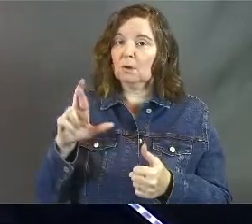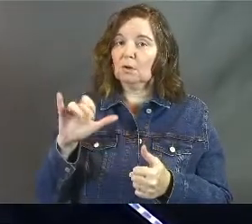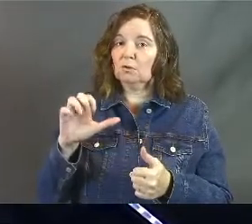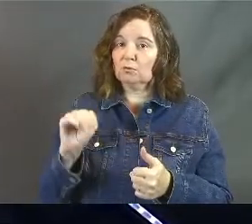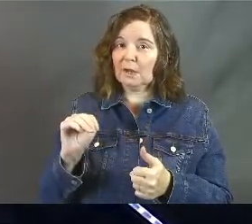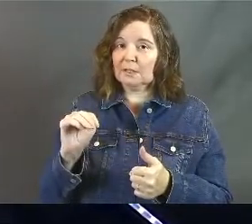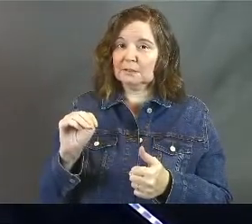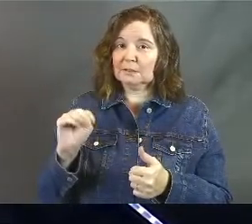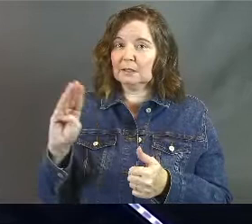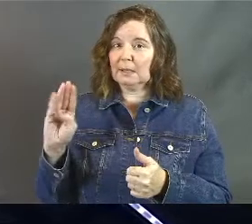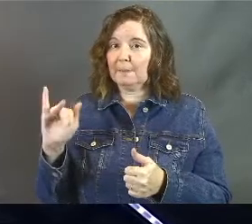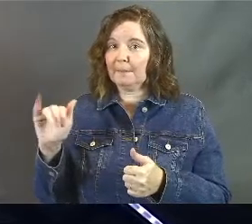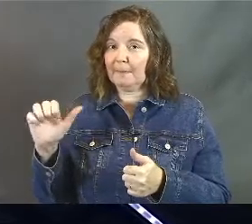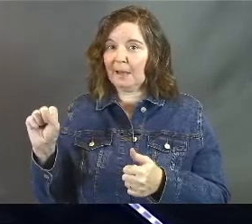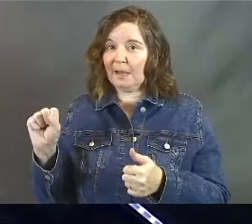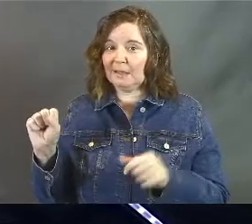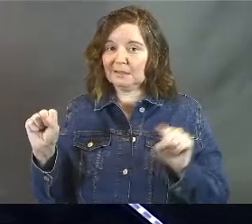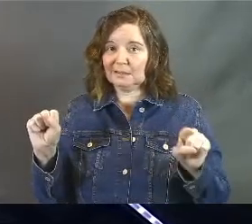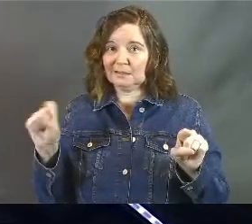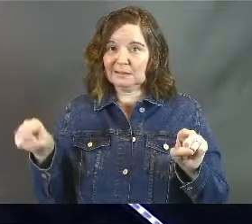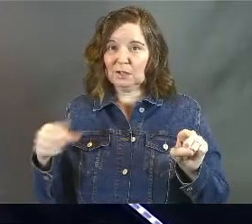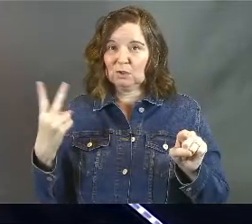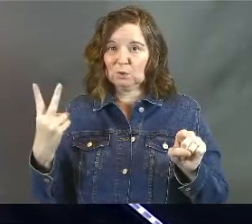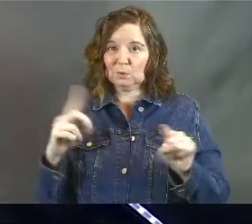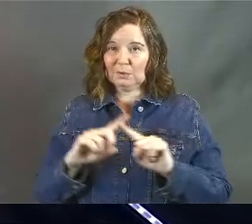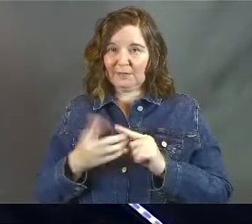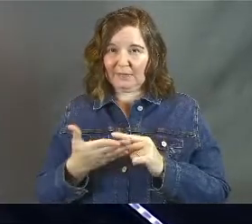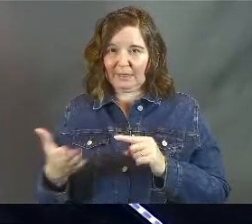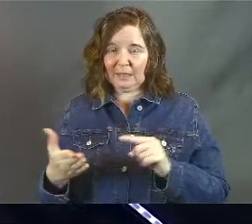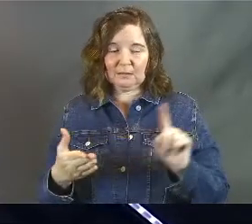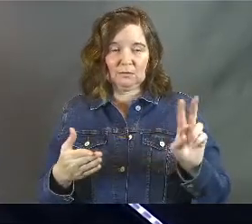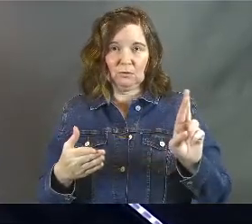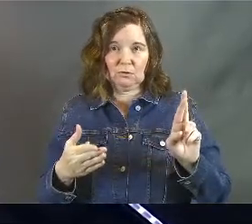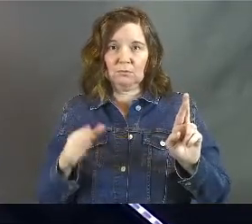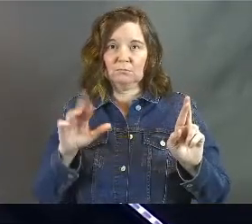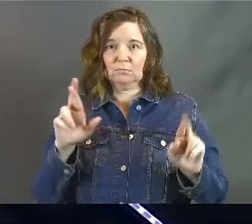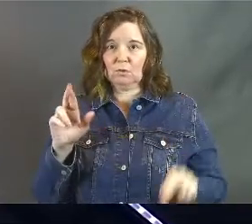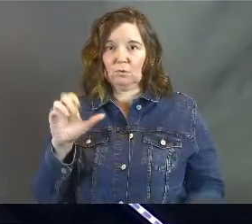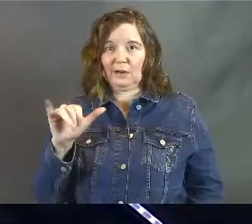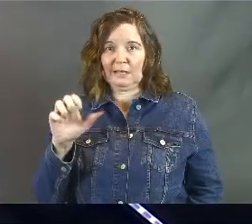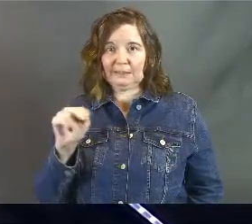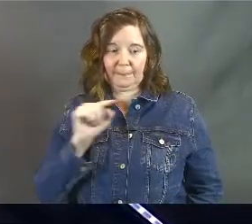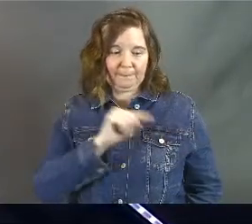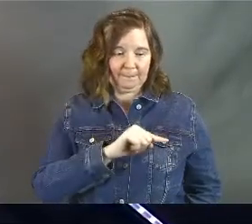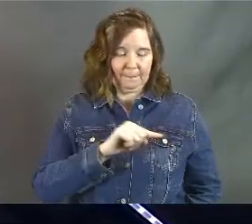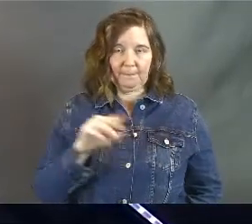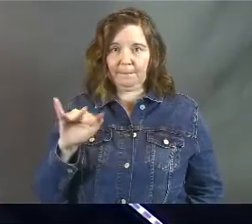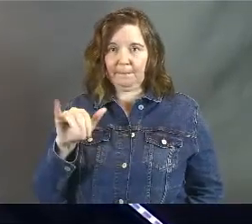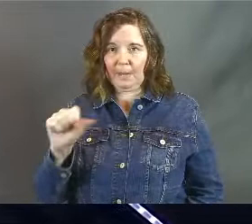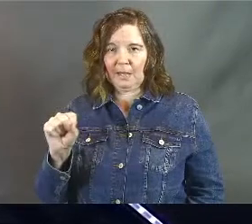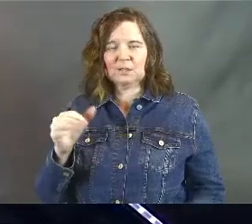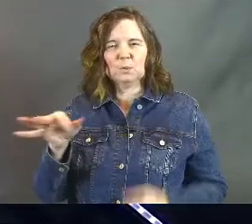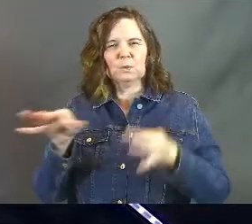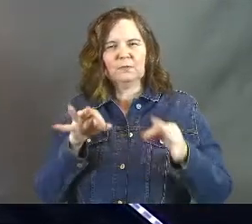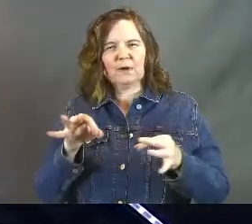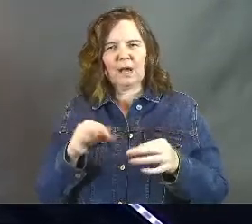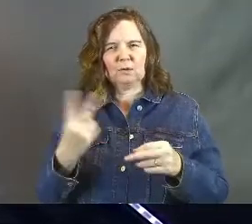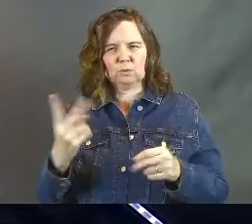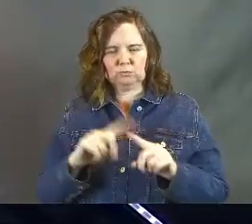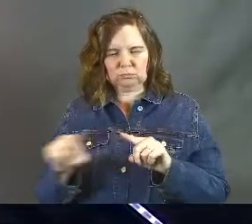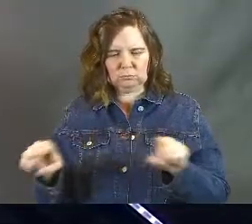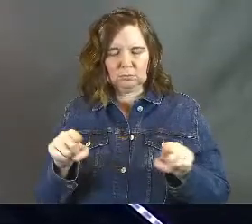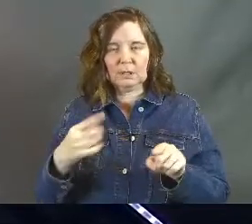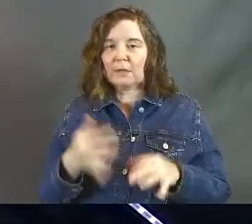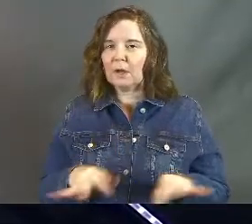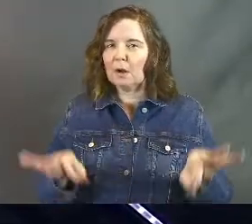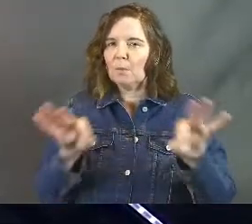racism and bias are two different things. Do you remember that? We defined those two terms last week. And now why was that important? Because racism and